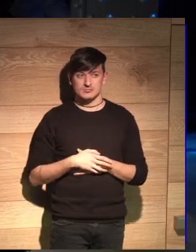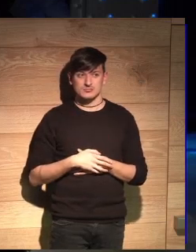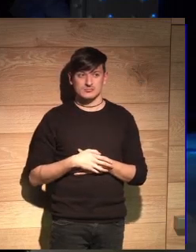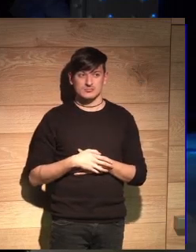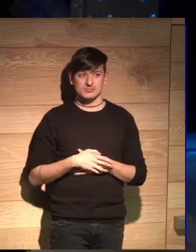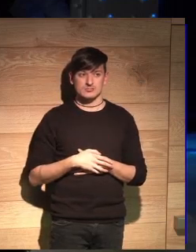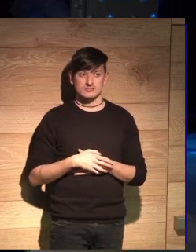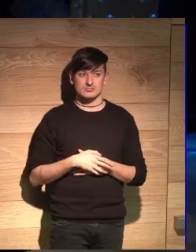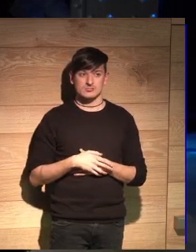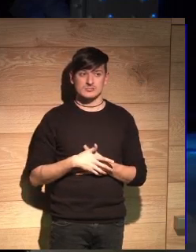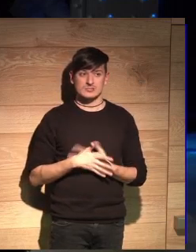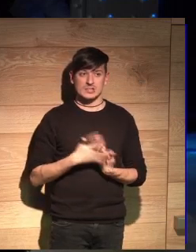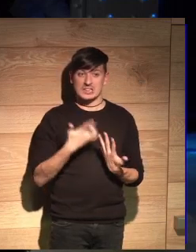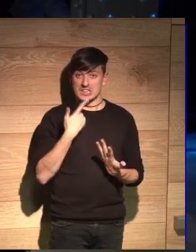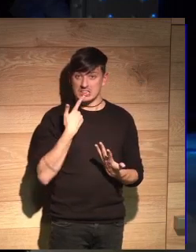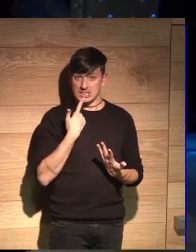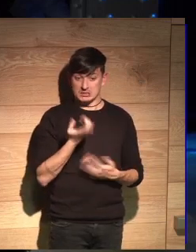says there,